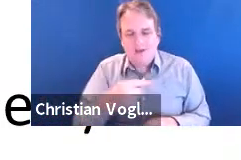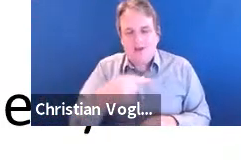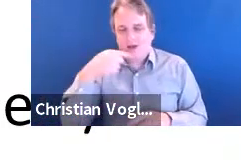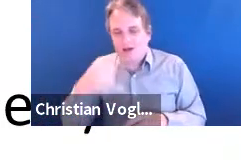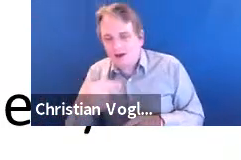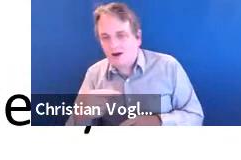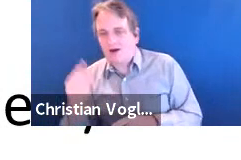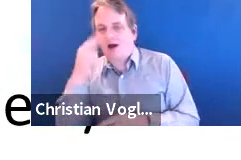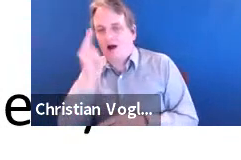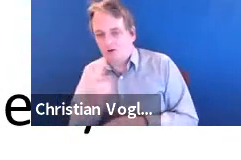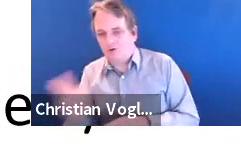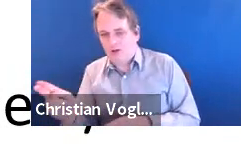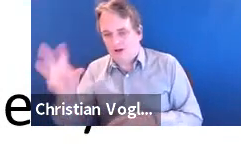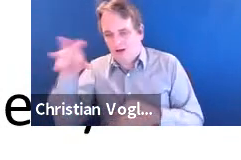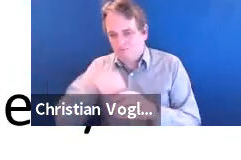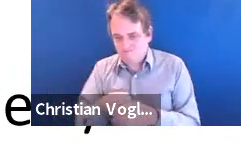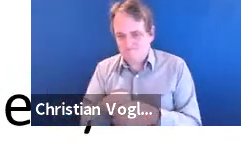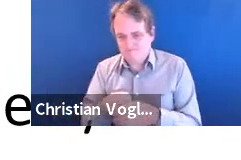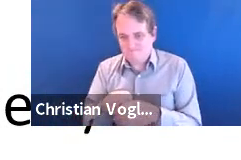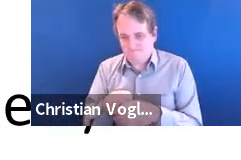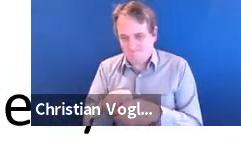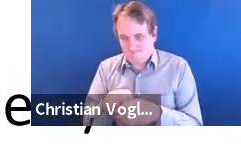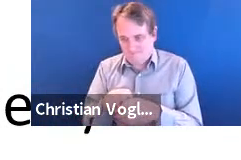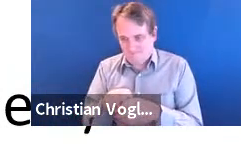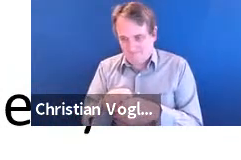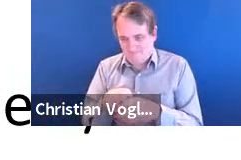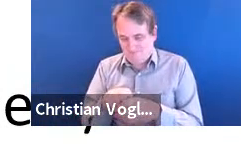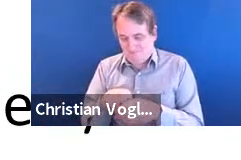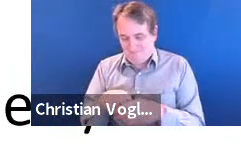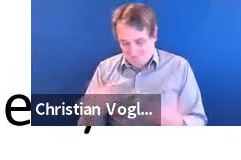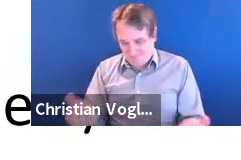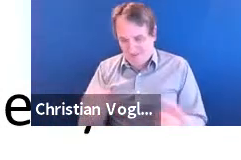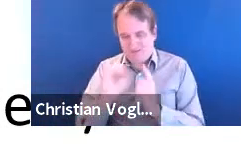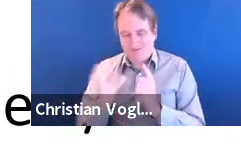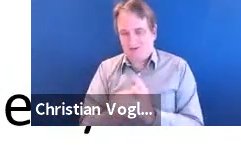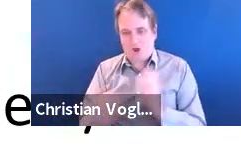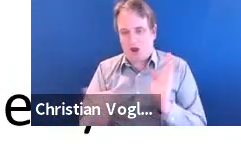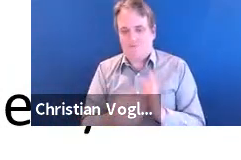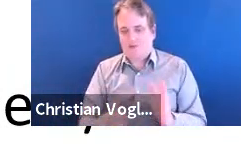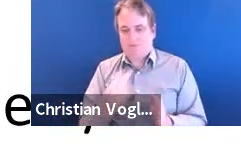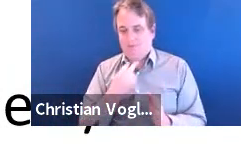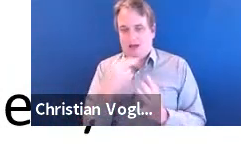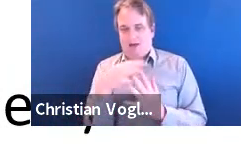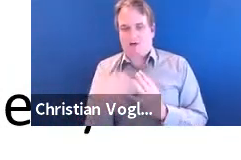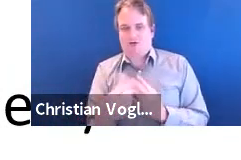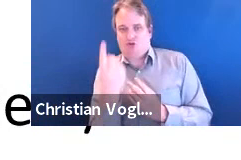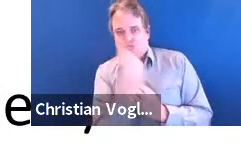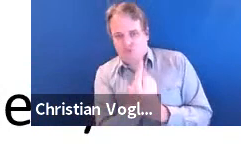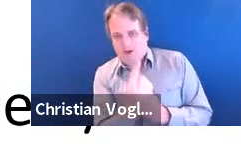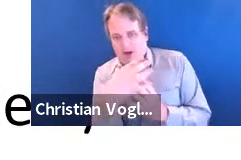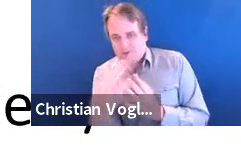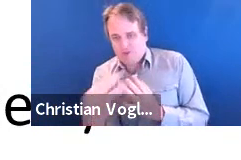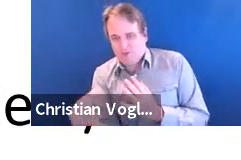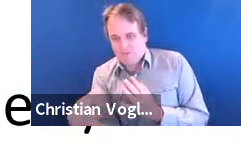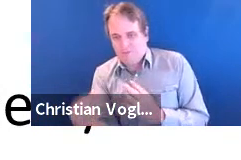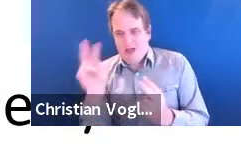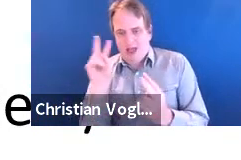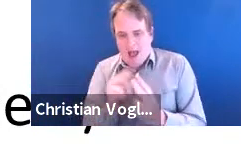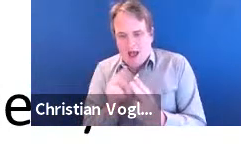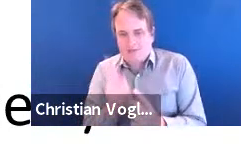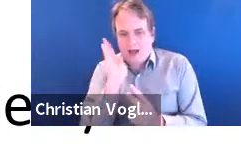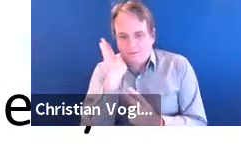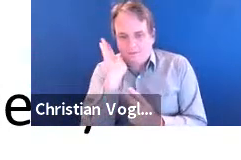an autonomous vehicle and there is a mix of passengers, some deaf, some hard of hearing, and some hearing, in